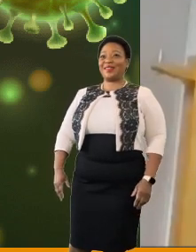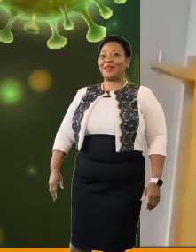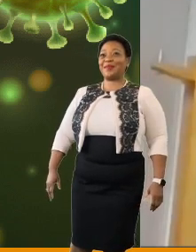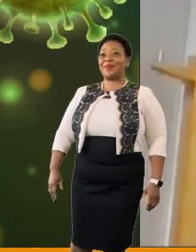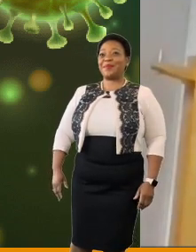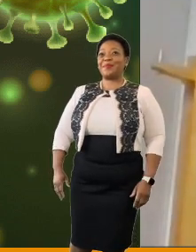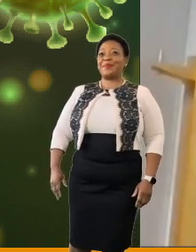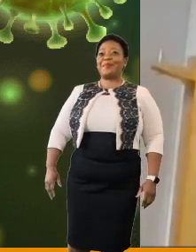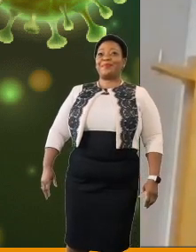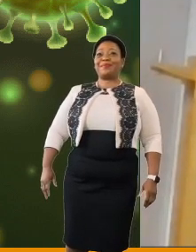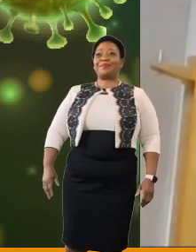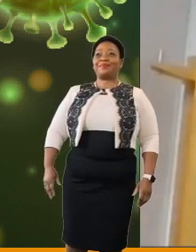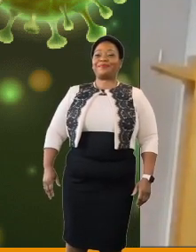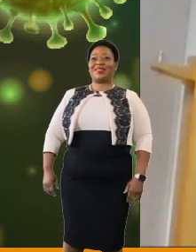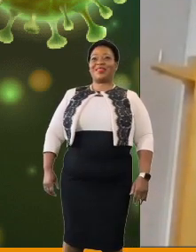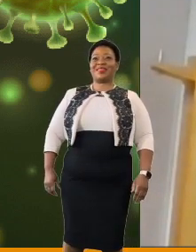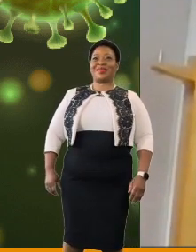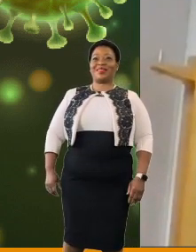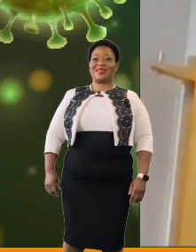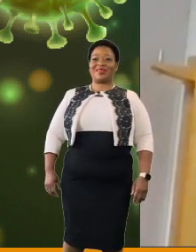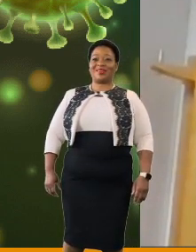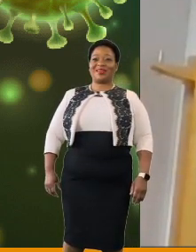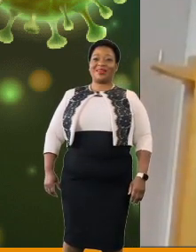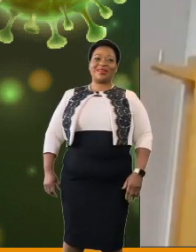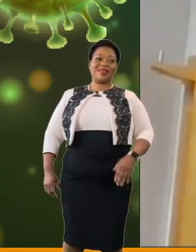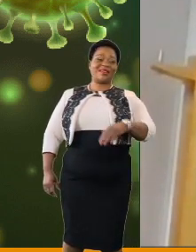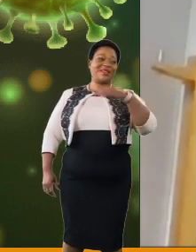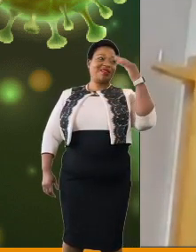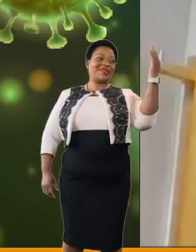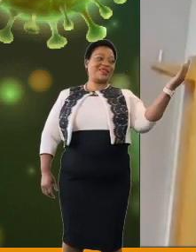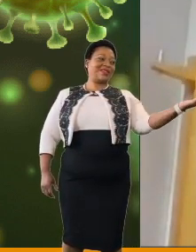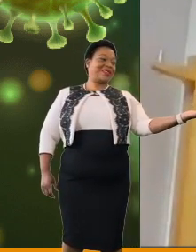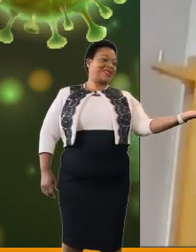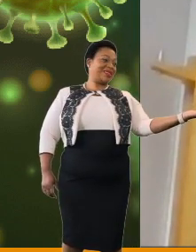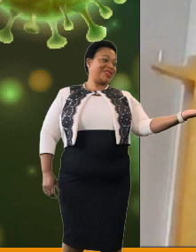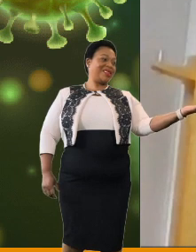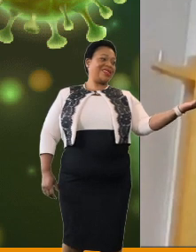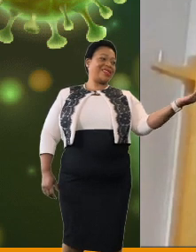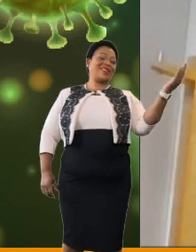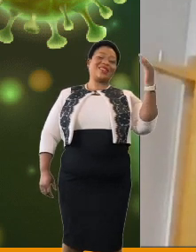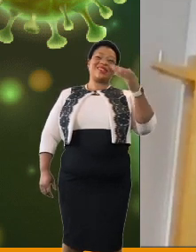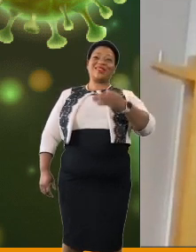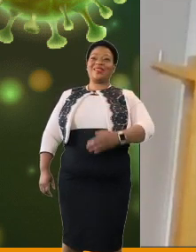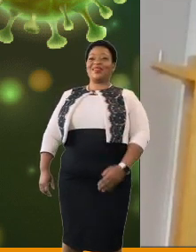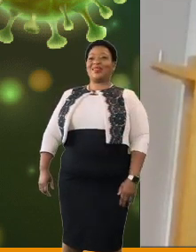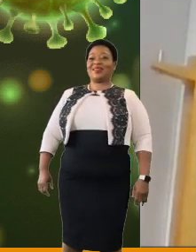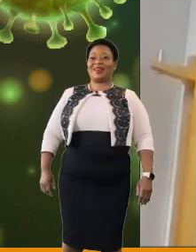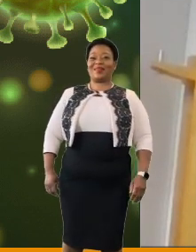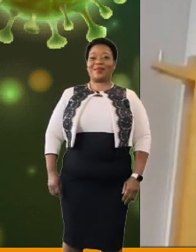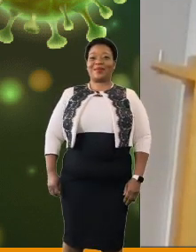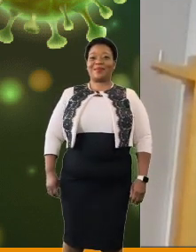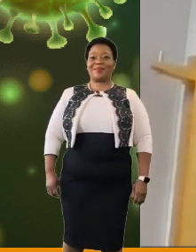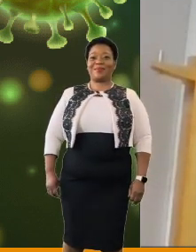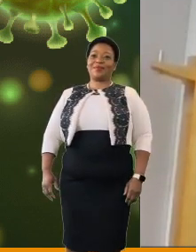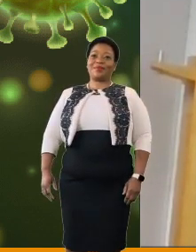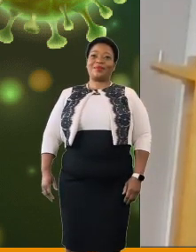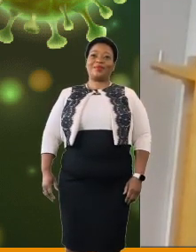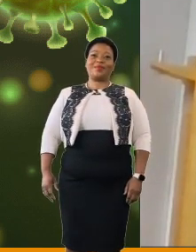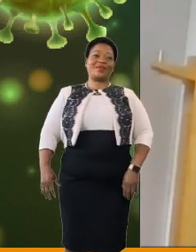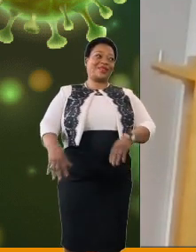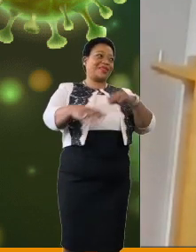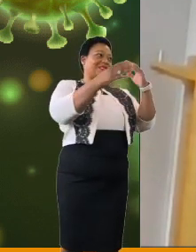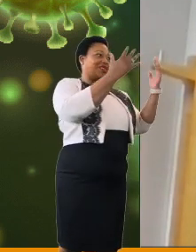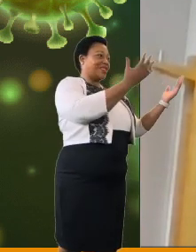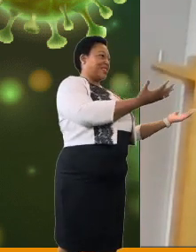And just to add there, Friki, that what also we intended to do as part of sort of an